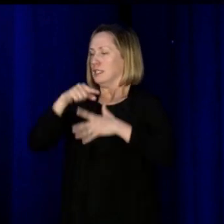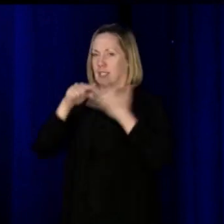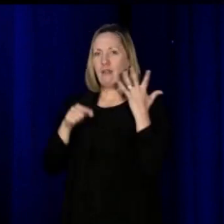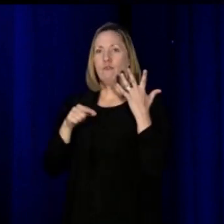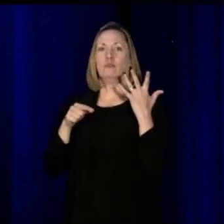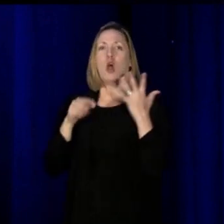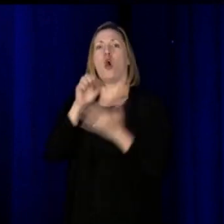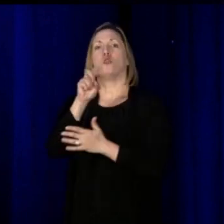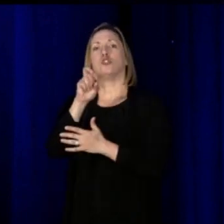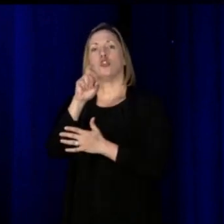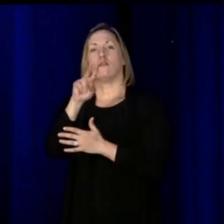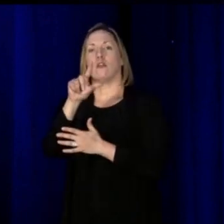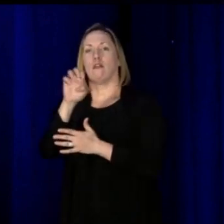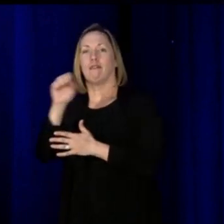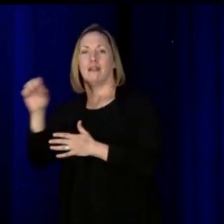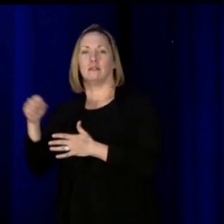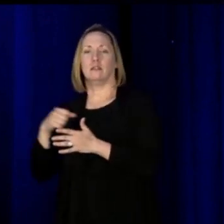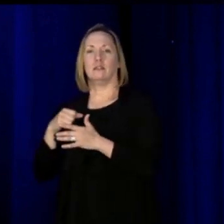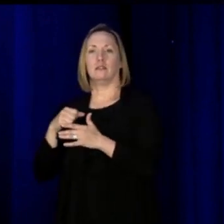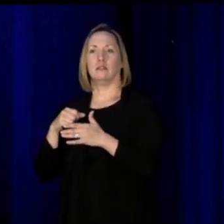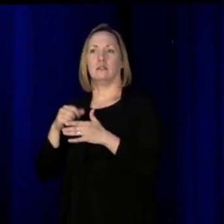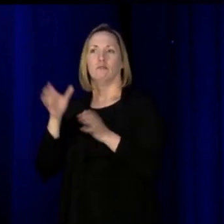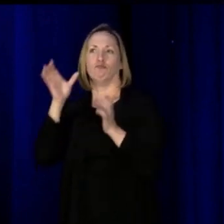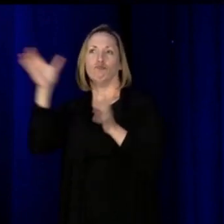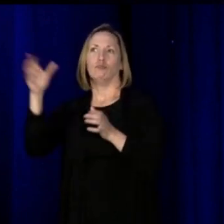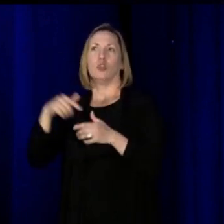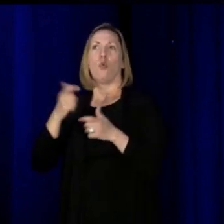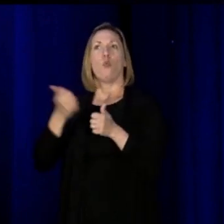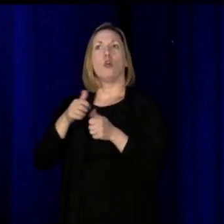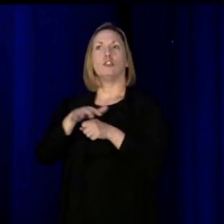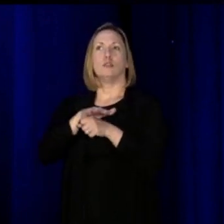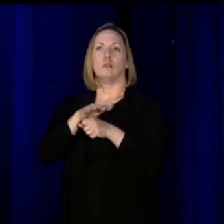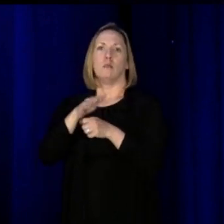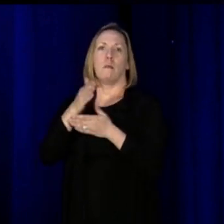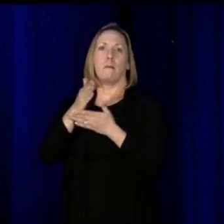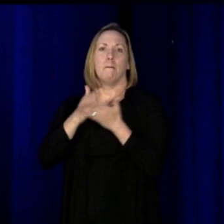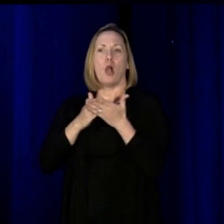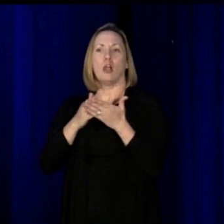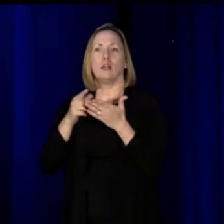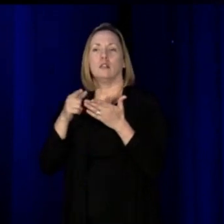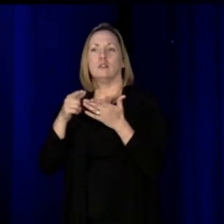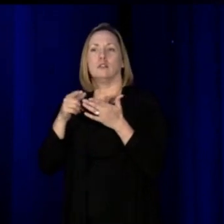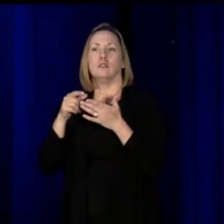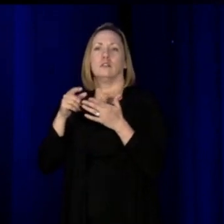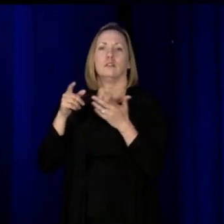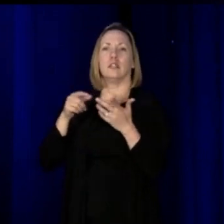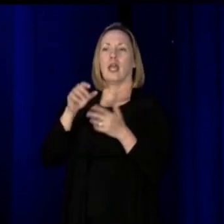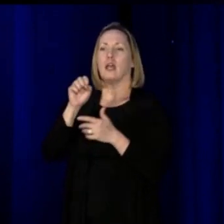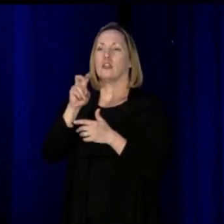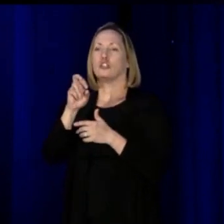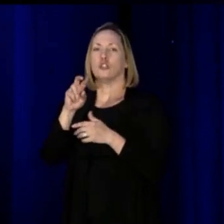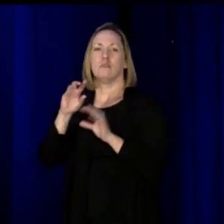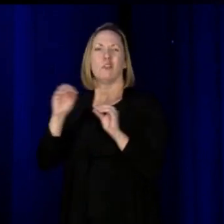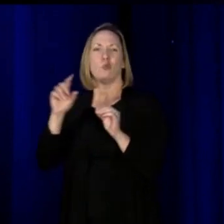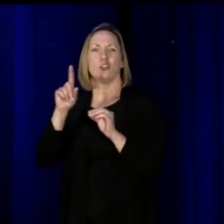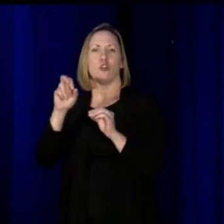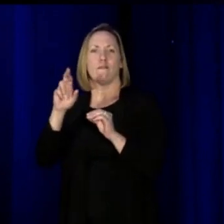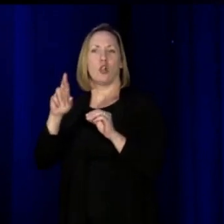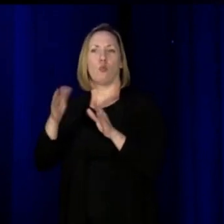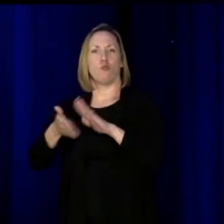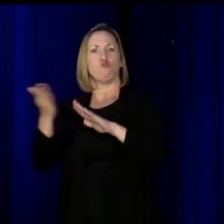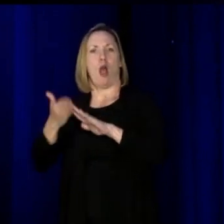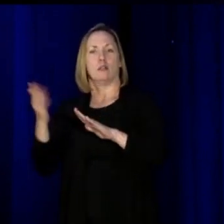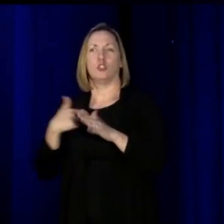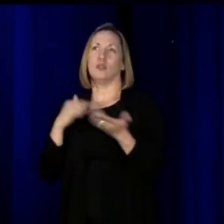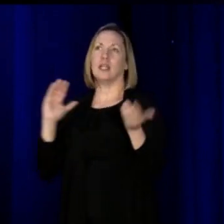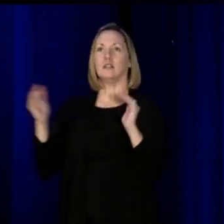to somehow define in which region of the world that serverless function is going to run. So in this case, the edge would be like a combination between